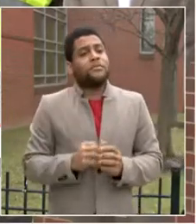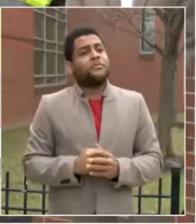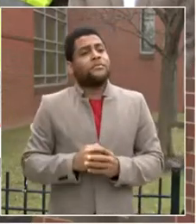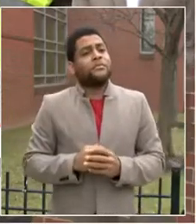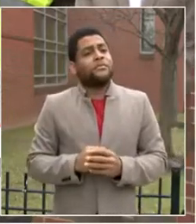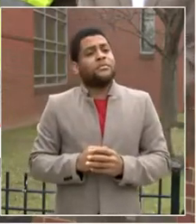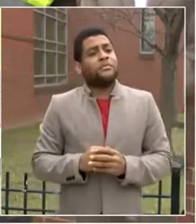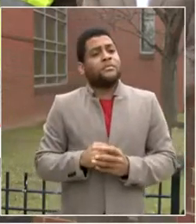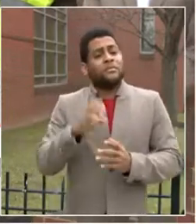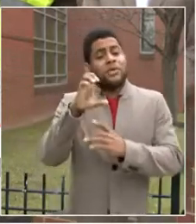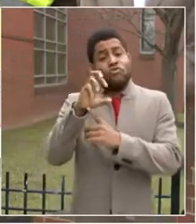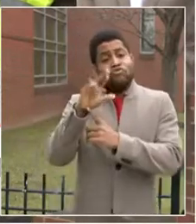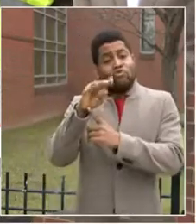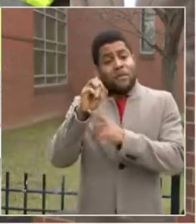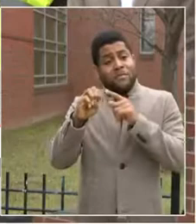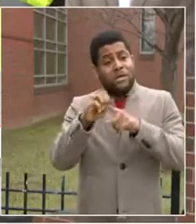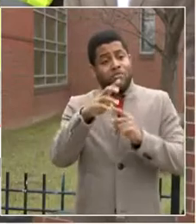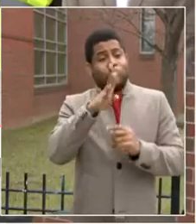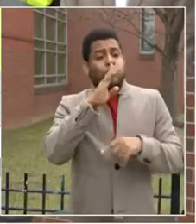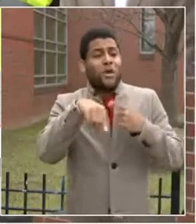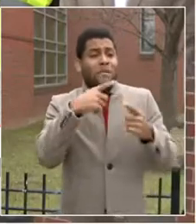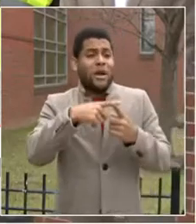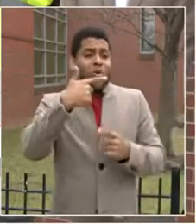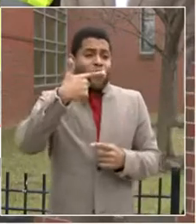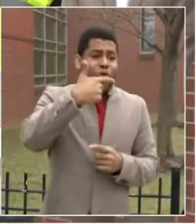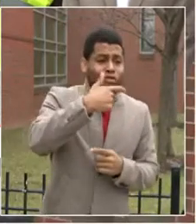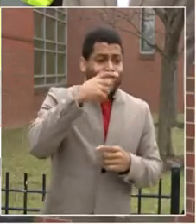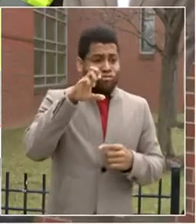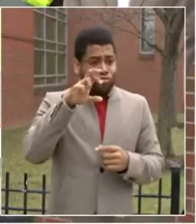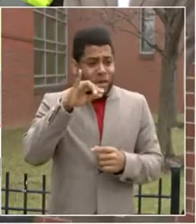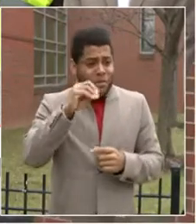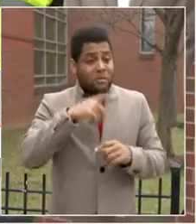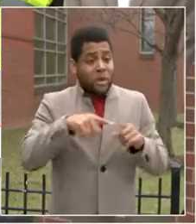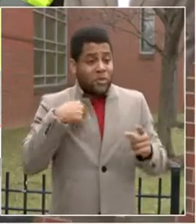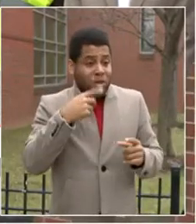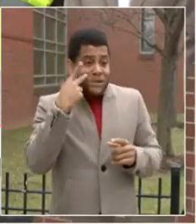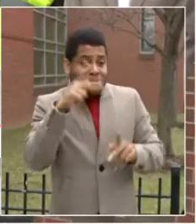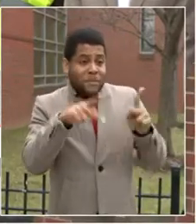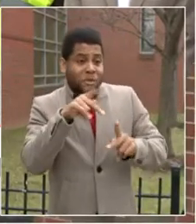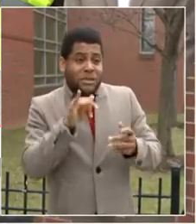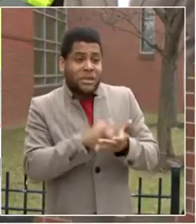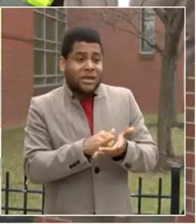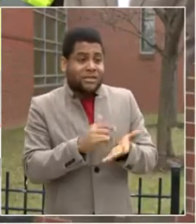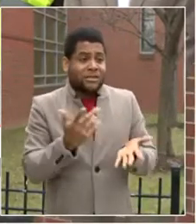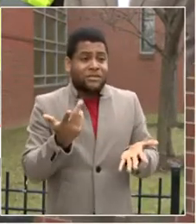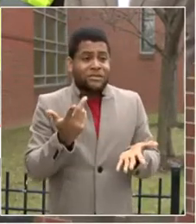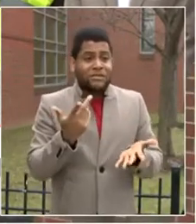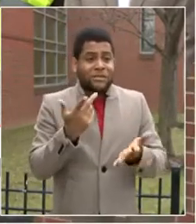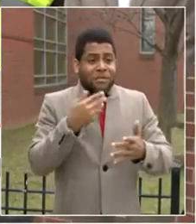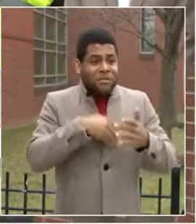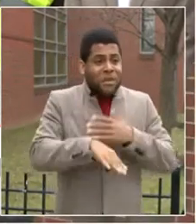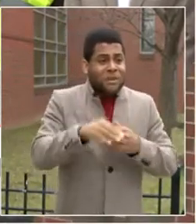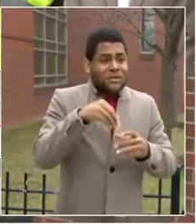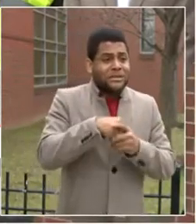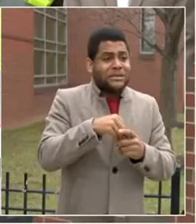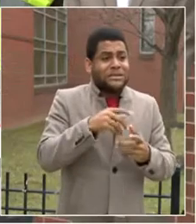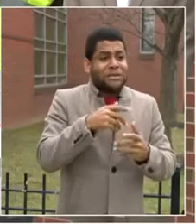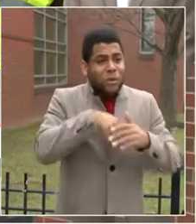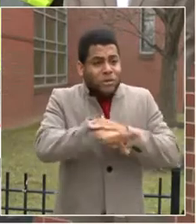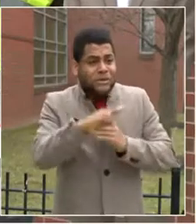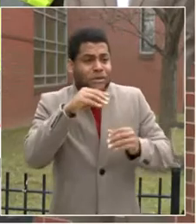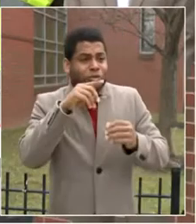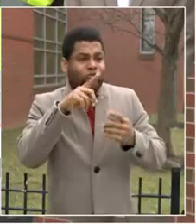were talking about gun crime, but we're seeing something like kind of people go in and sort of smash and grab. That seems to be a big